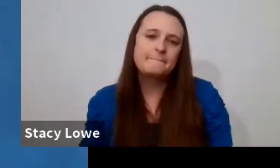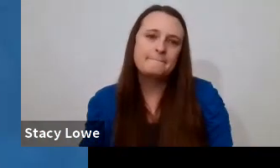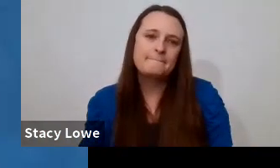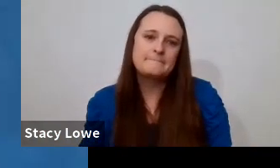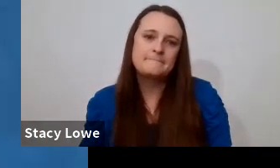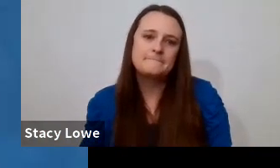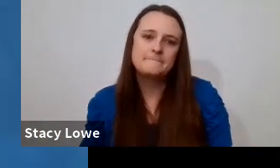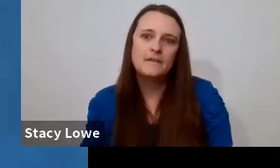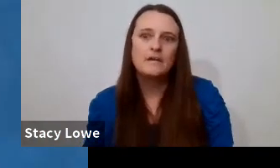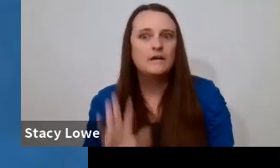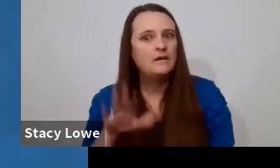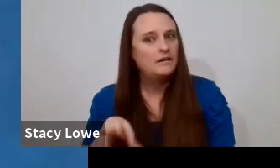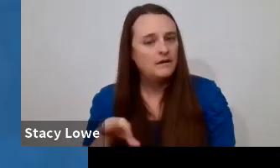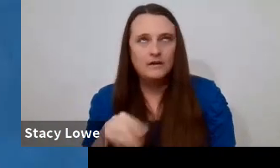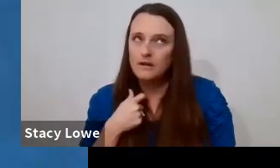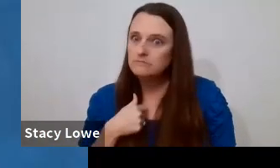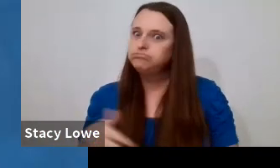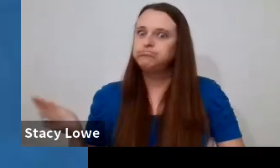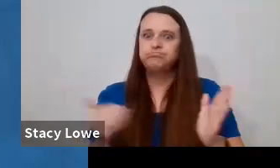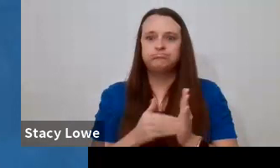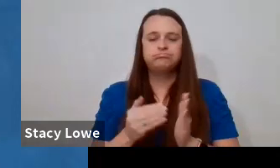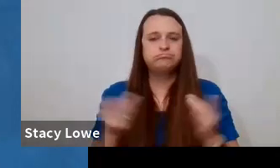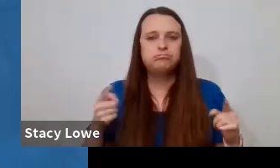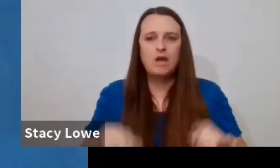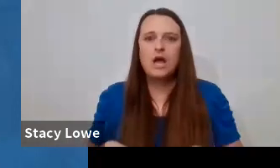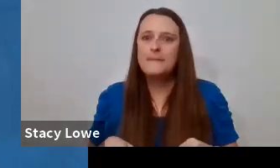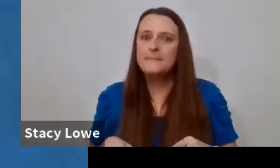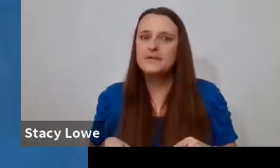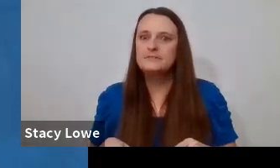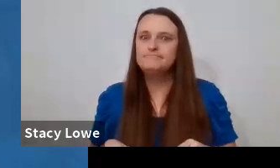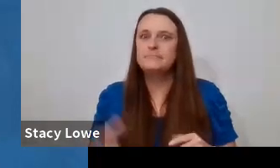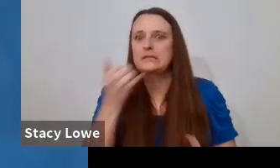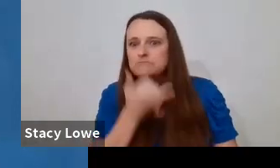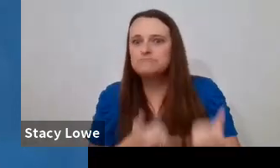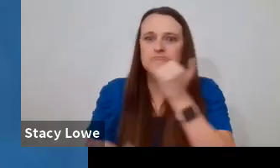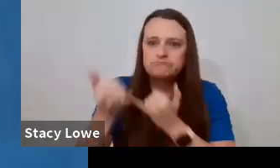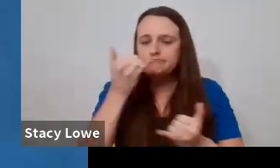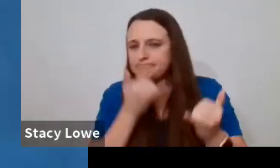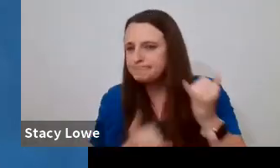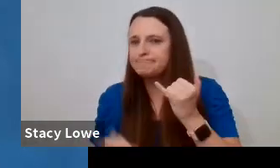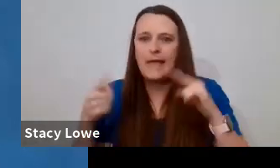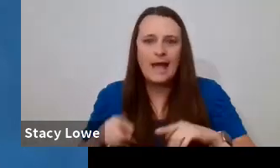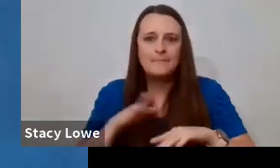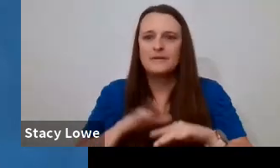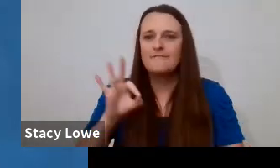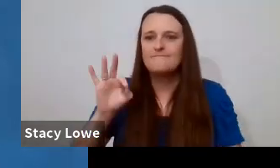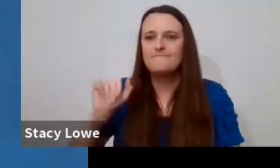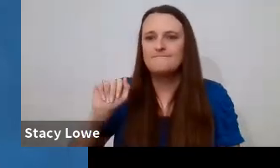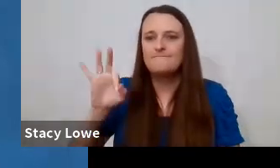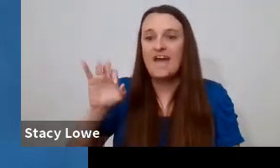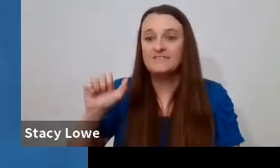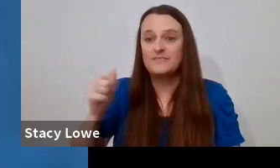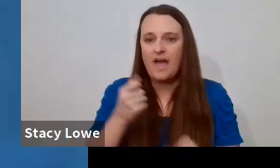And you would be surprised how many errors are made on FAFSAs each year, because an error